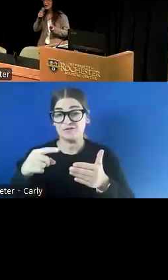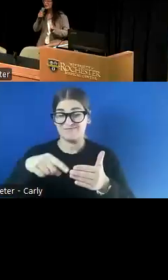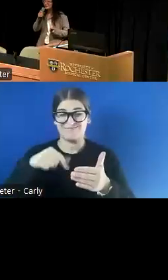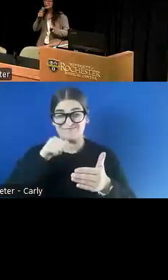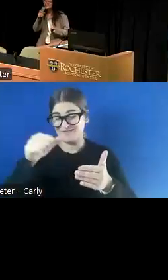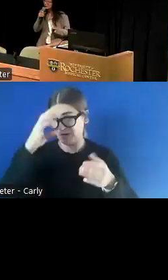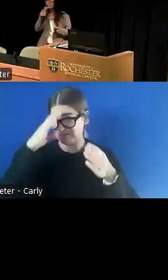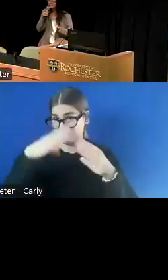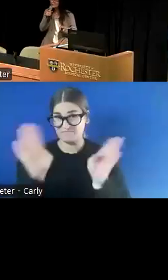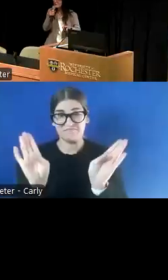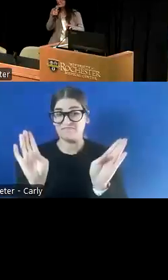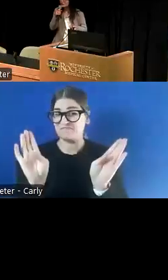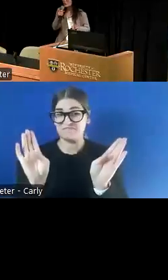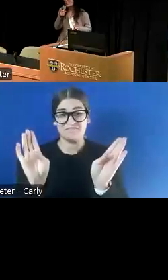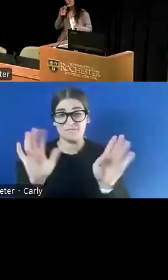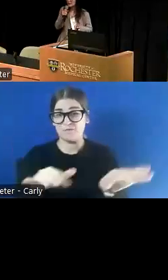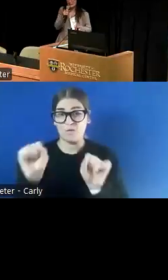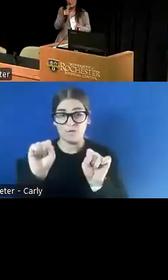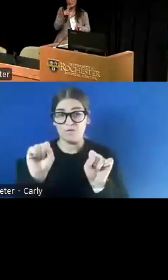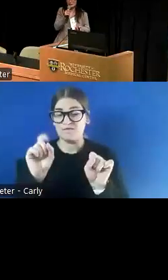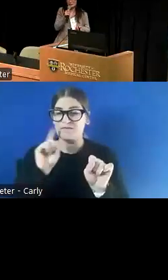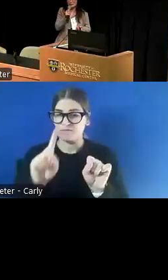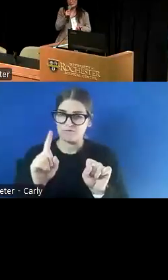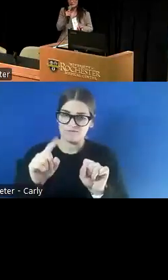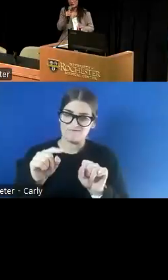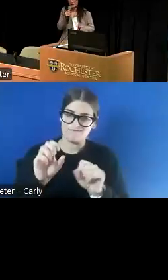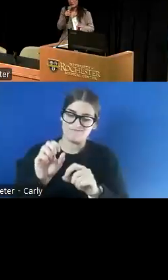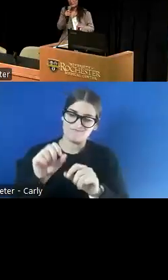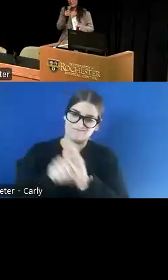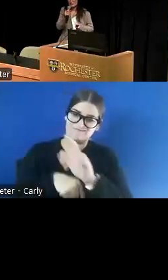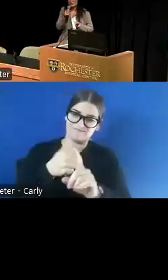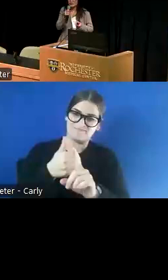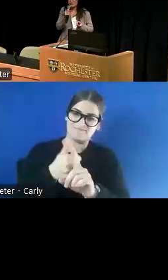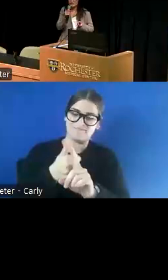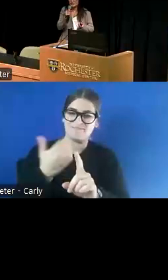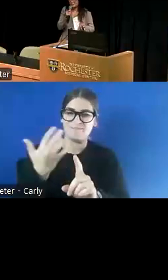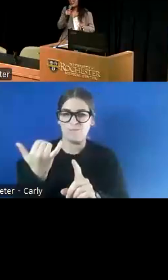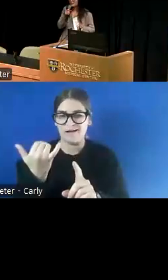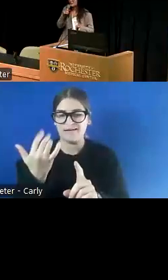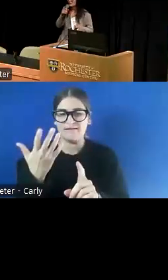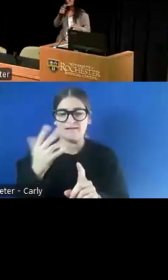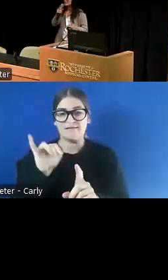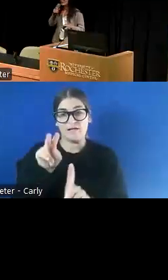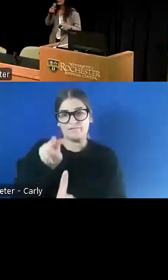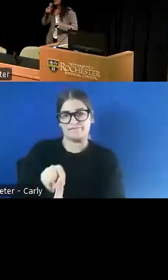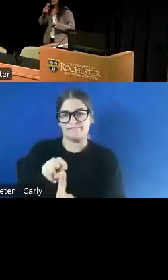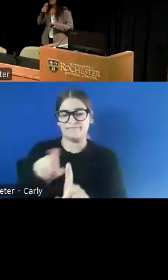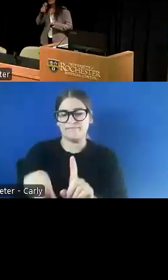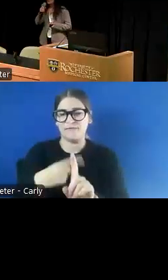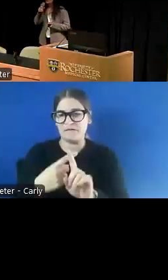to having a memorial service for a suicide death because of their perspectives on